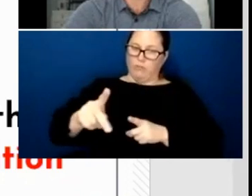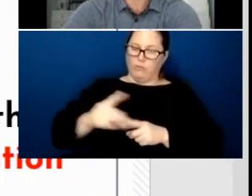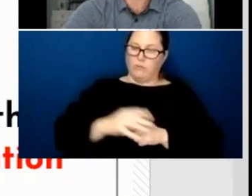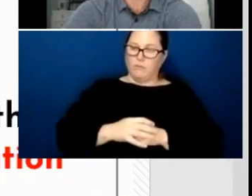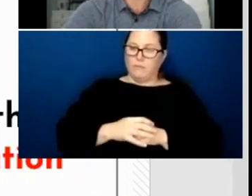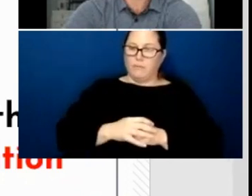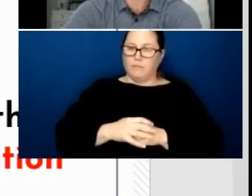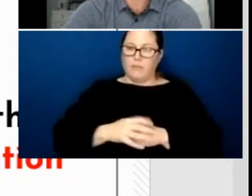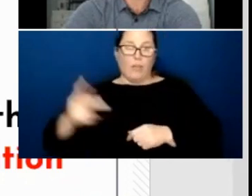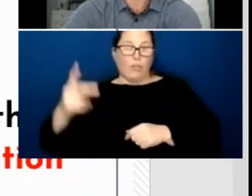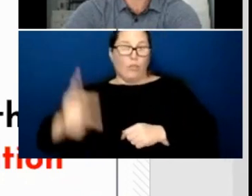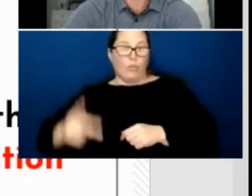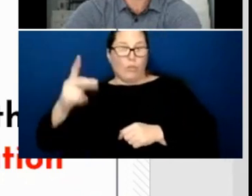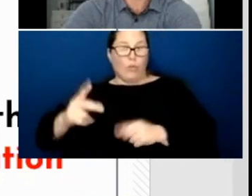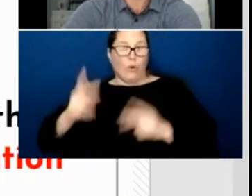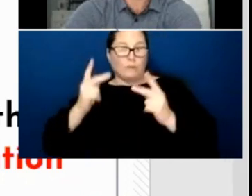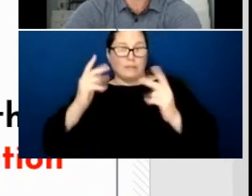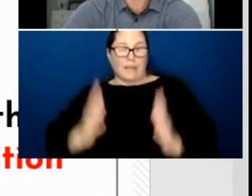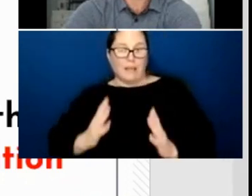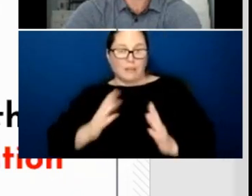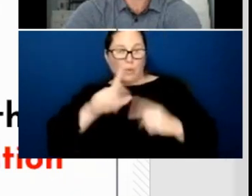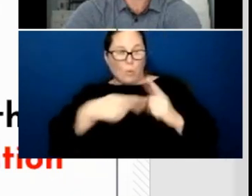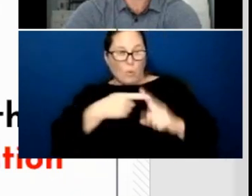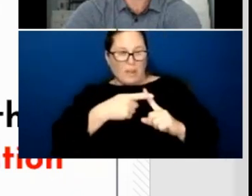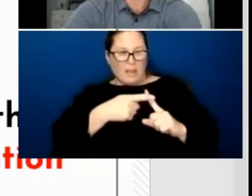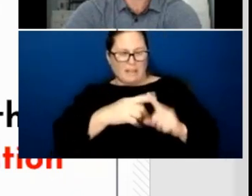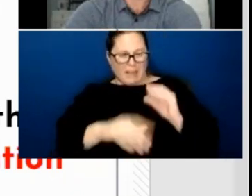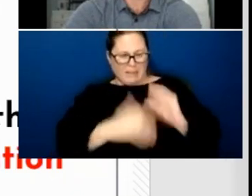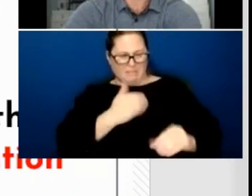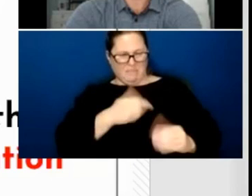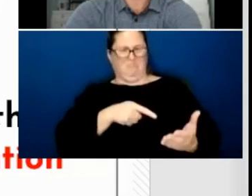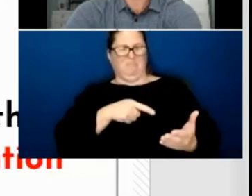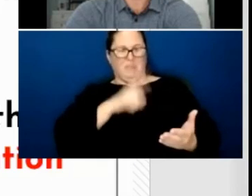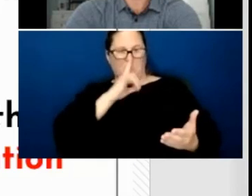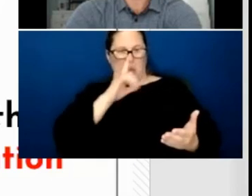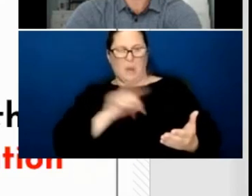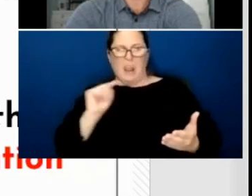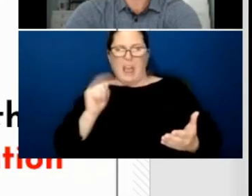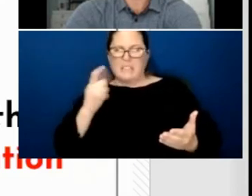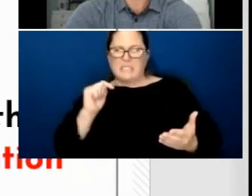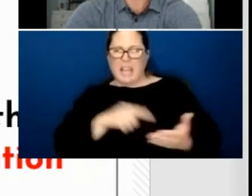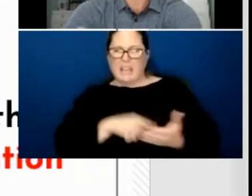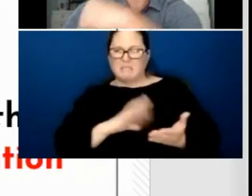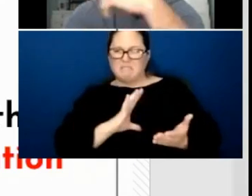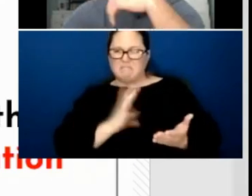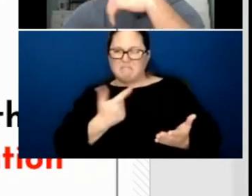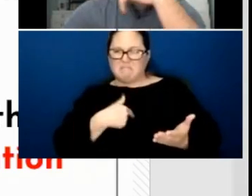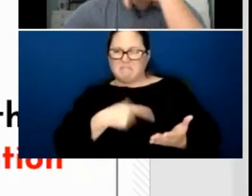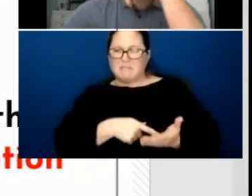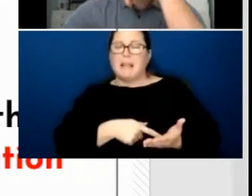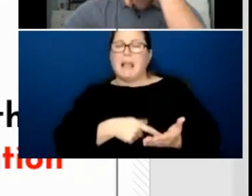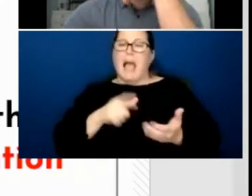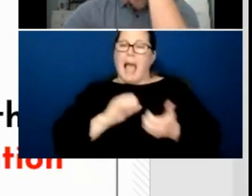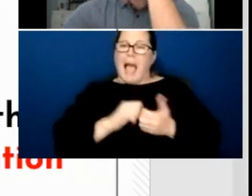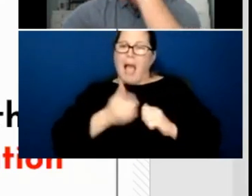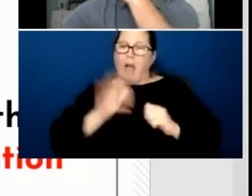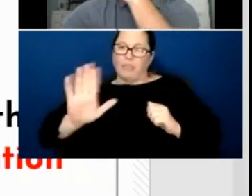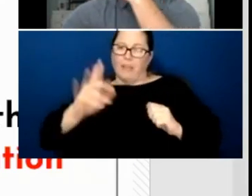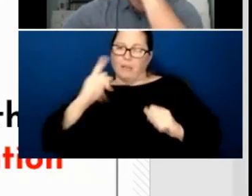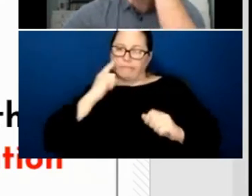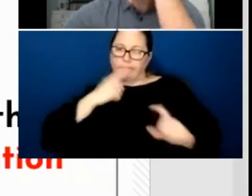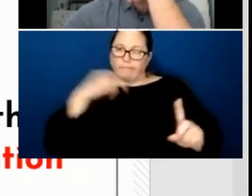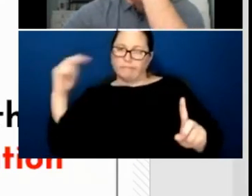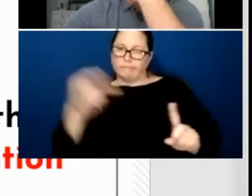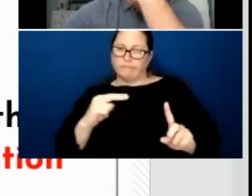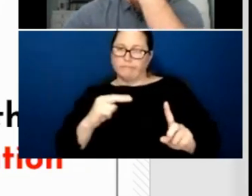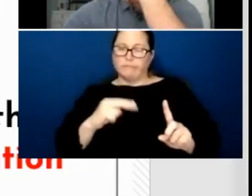people who send text-looking emails, how that might impact opportunities that may come their way. So thank you to everyone putting their information.